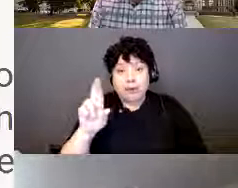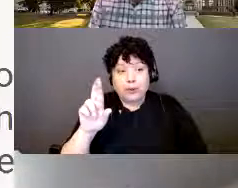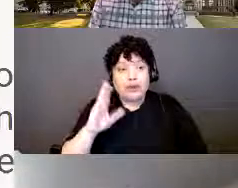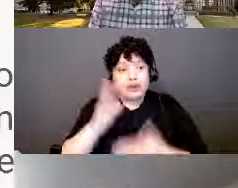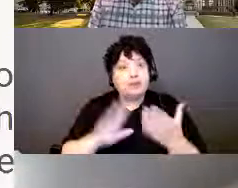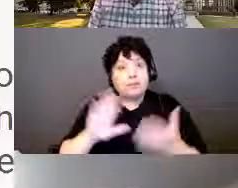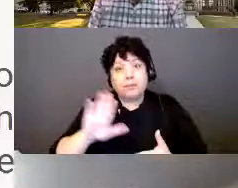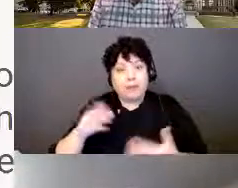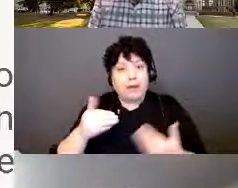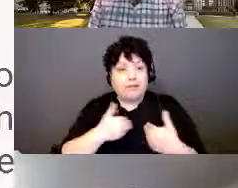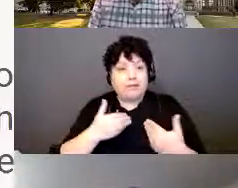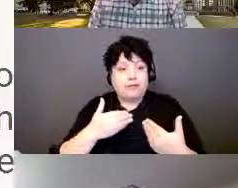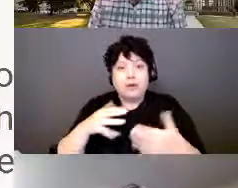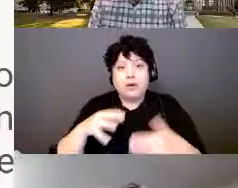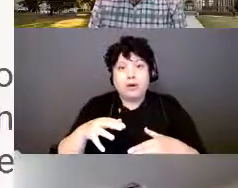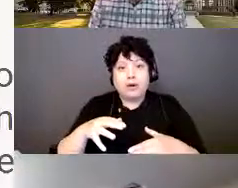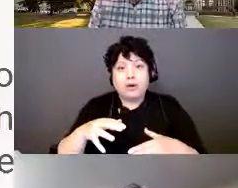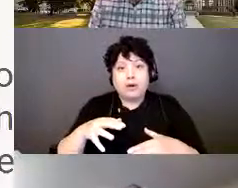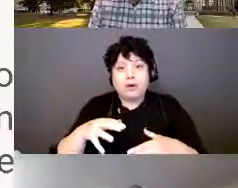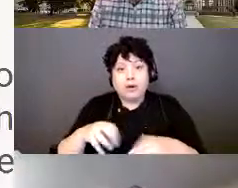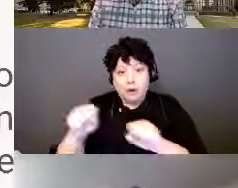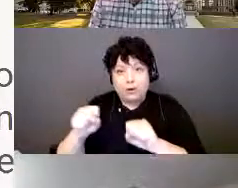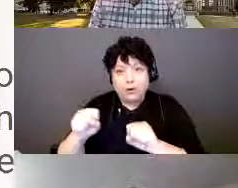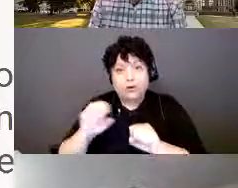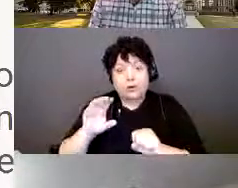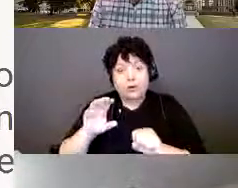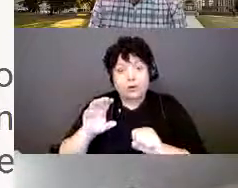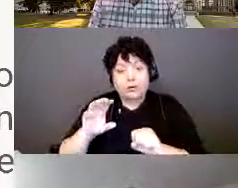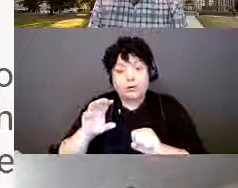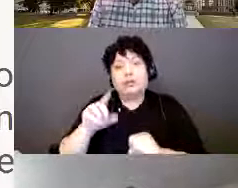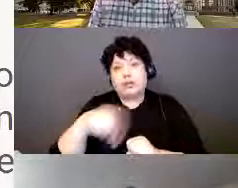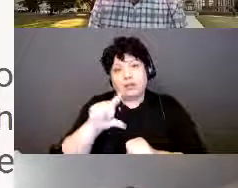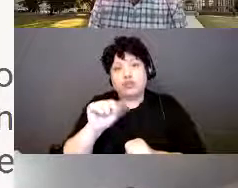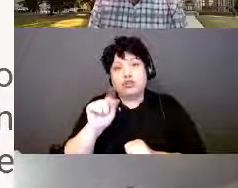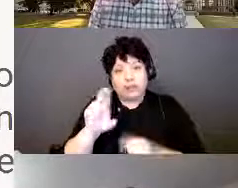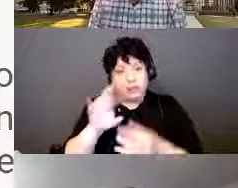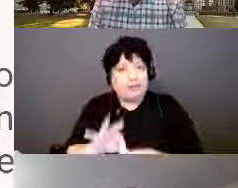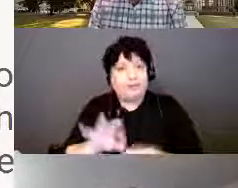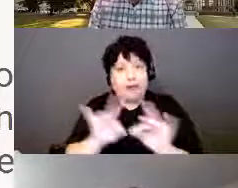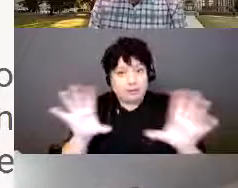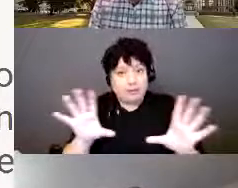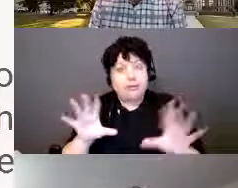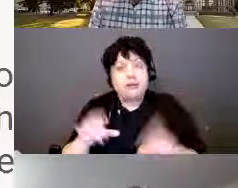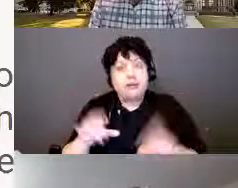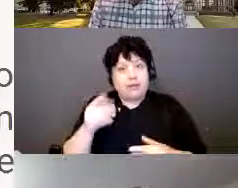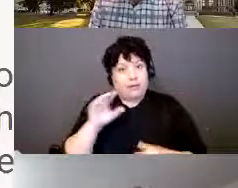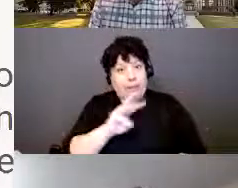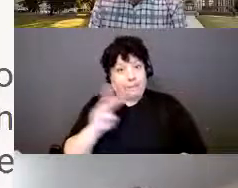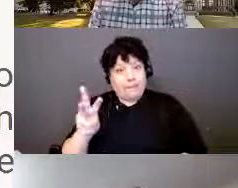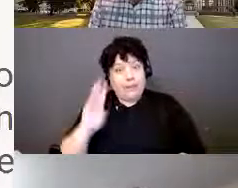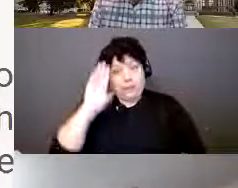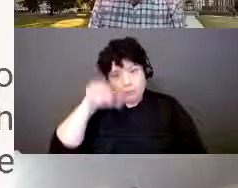some initiatives, posts around older women in regards to the gender-based violence work. But that is one website that I